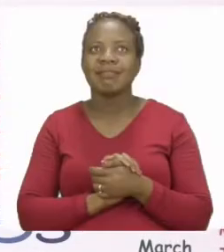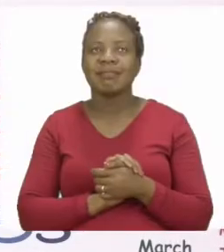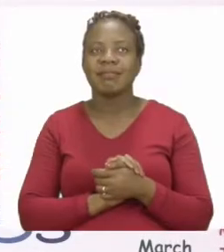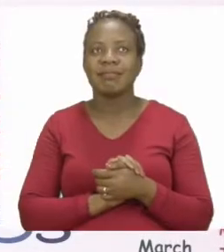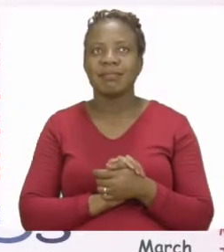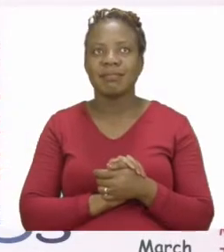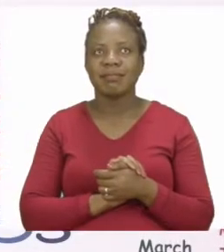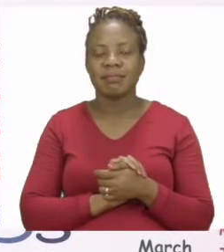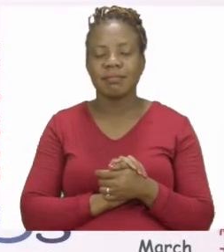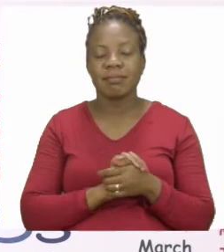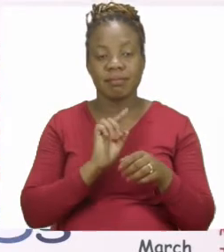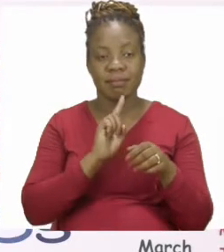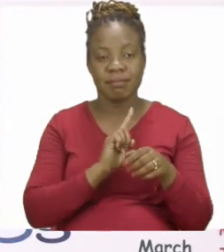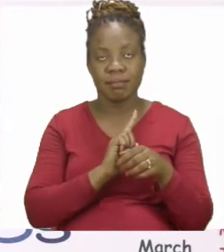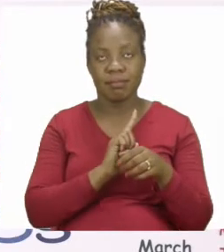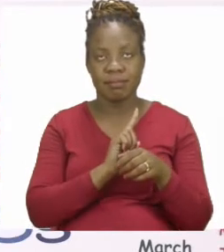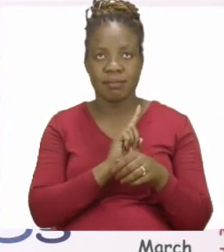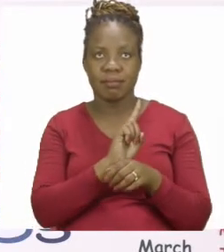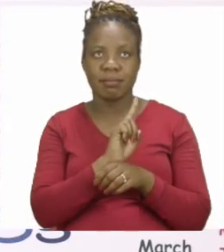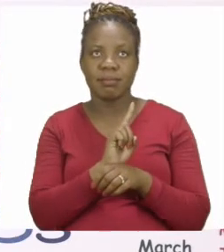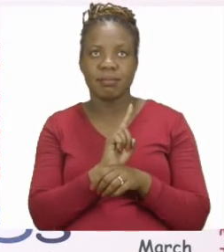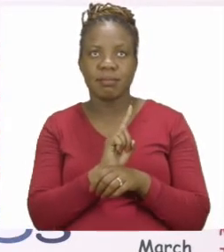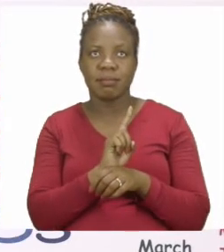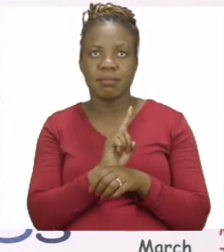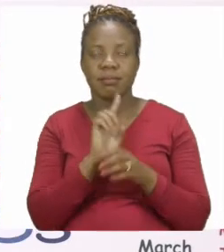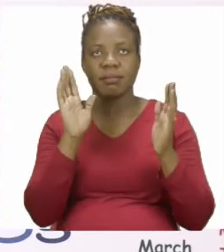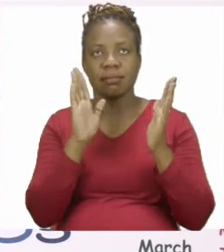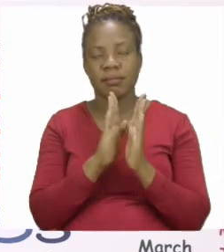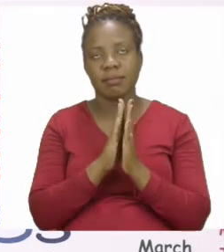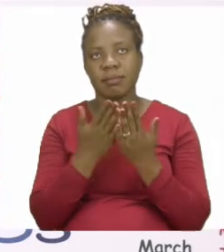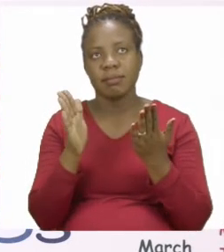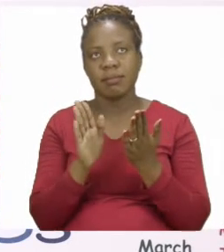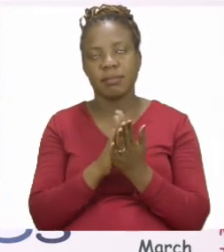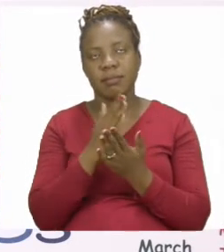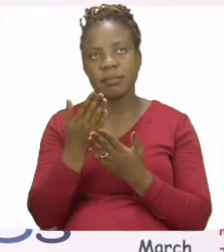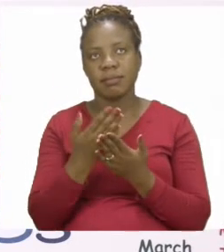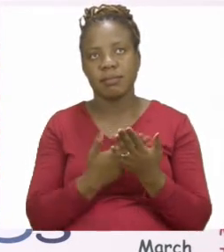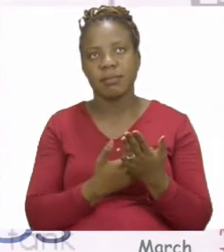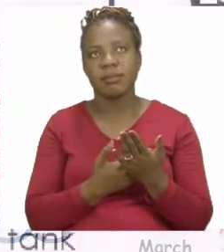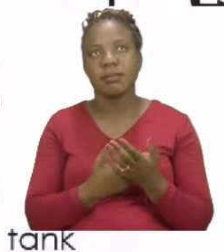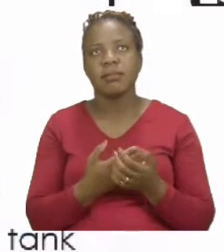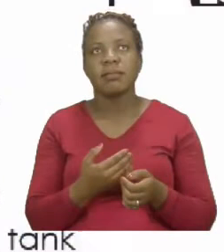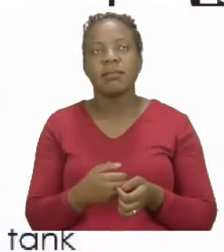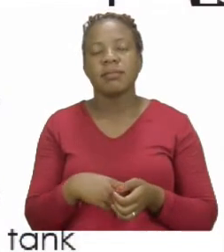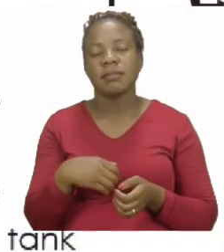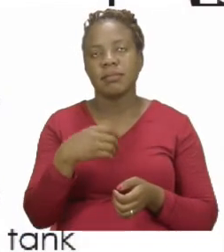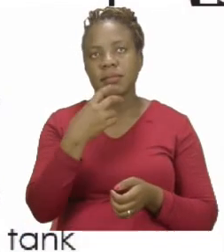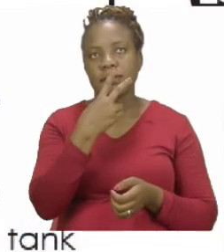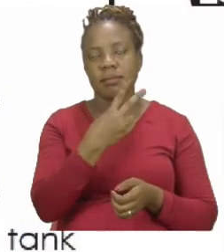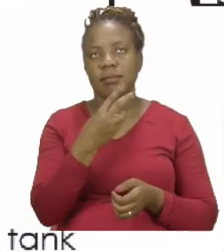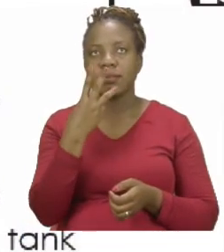In the first part of our lesson today, boys and girls, let's turn our booklets to page